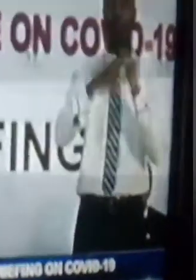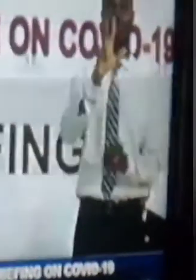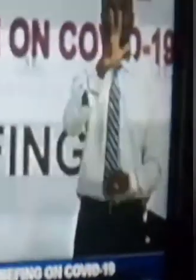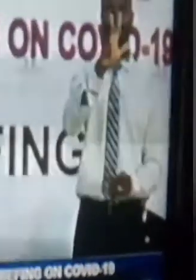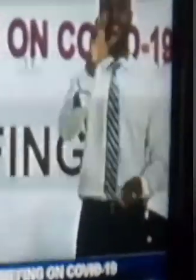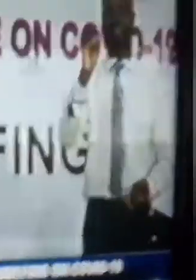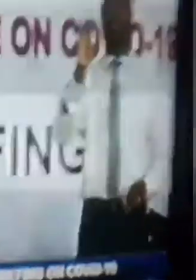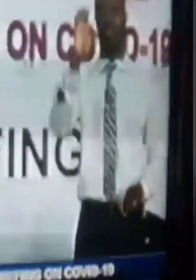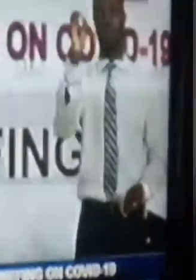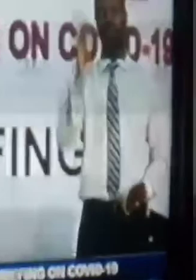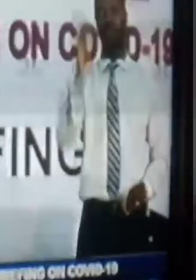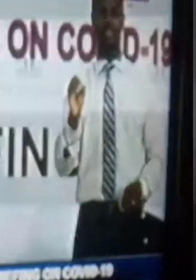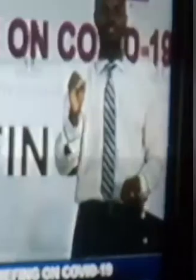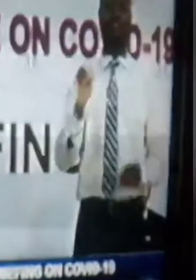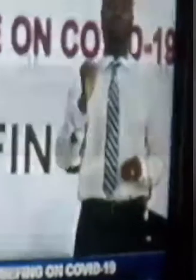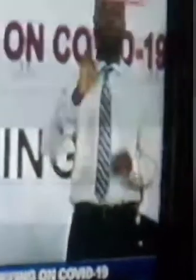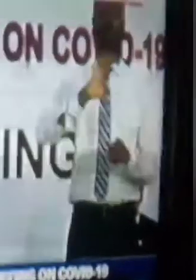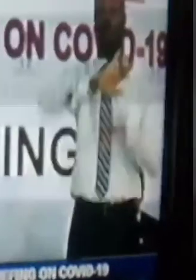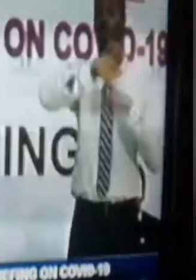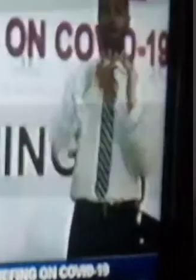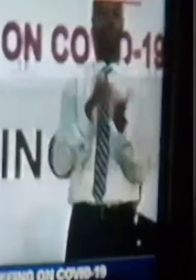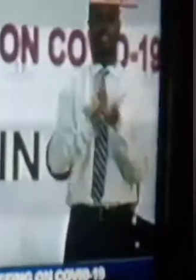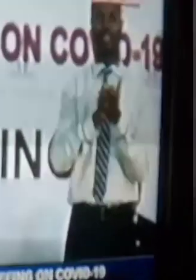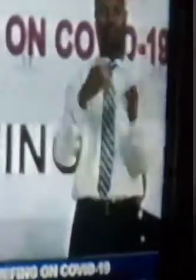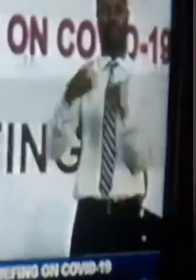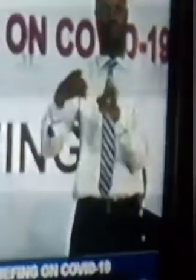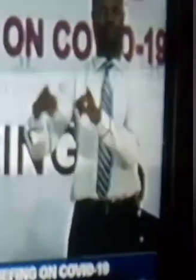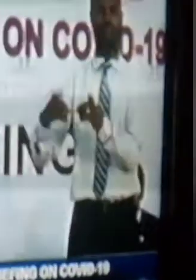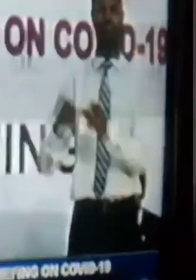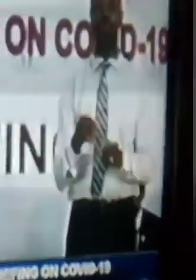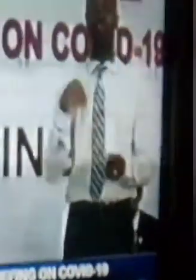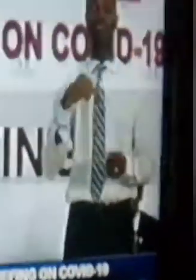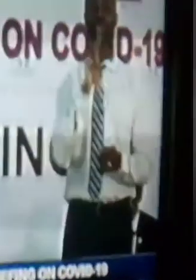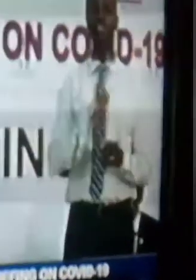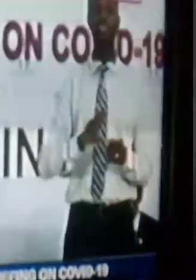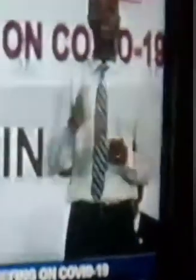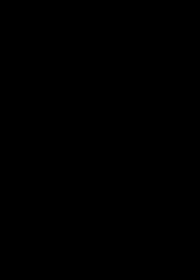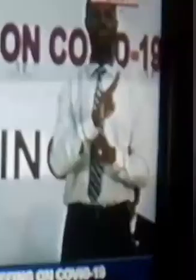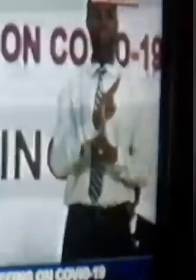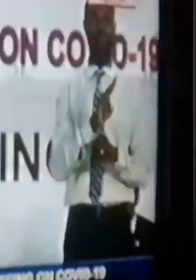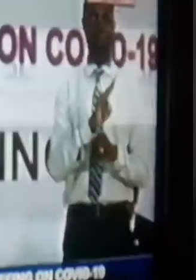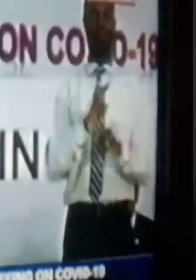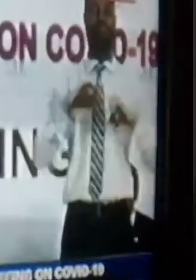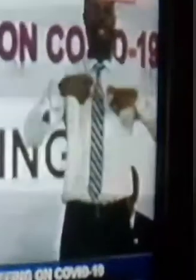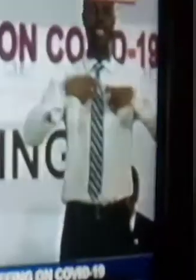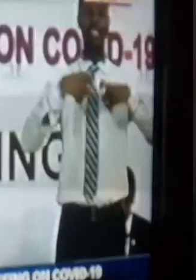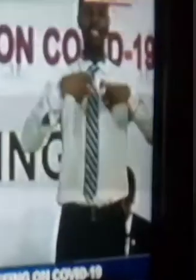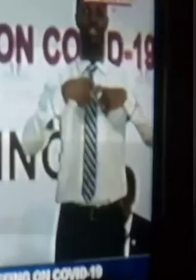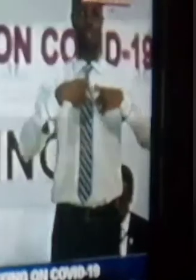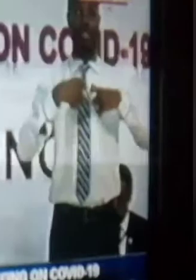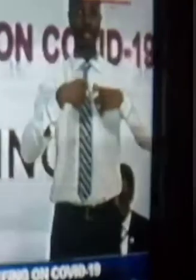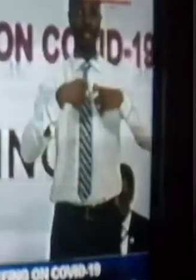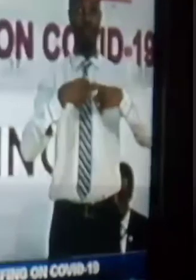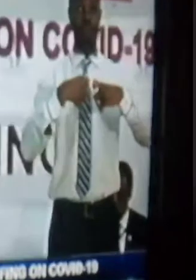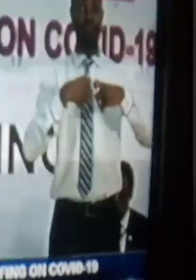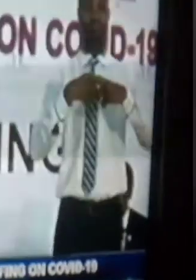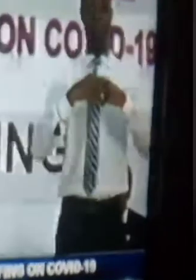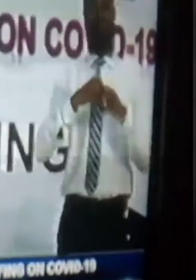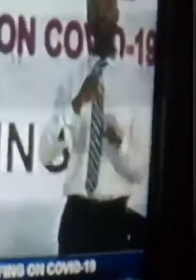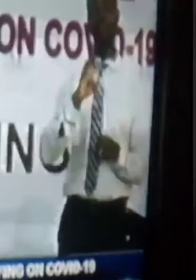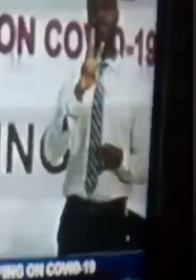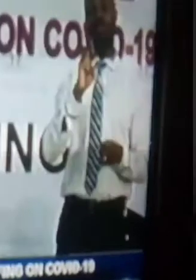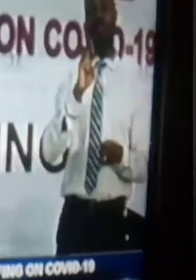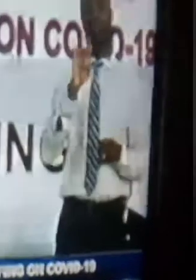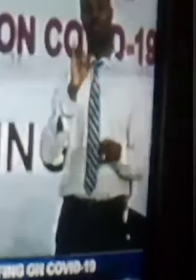cases. To make this possible, we use an electronic platform we call SOMAS. This helps us track all the